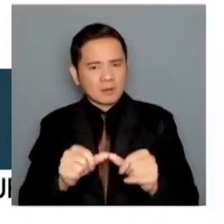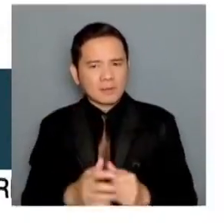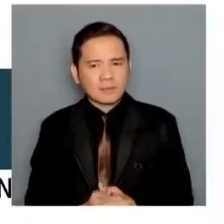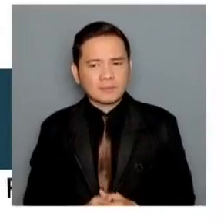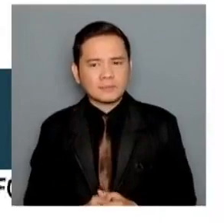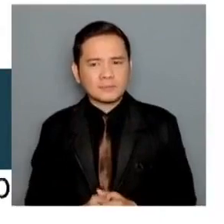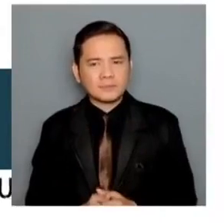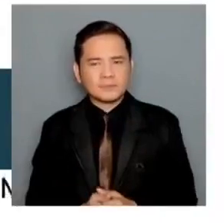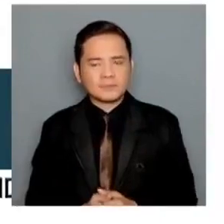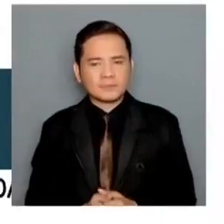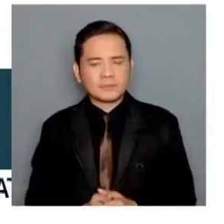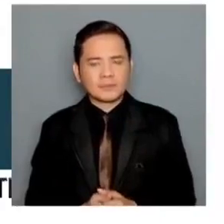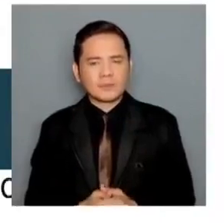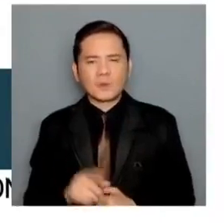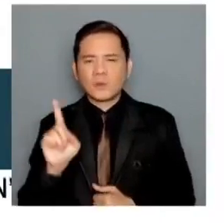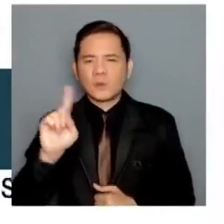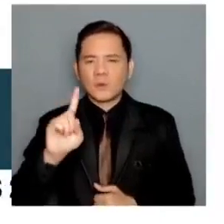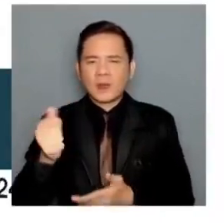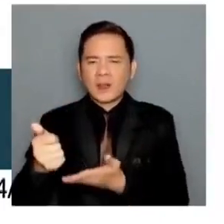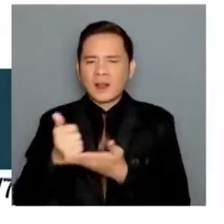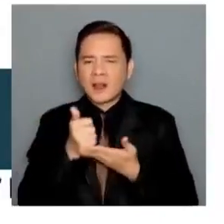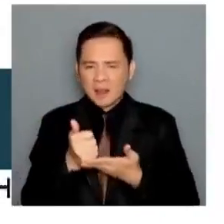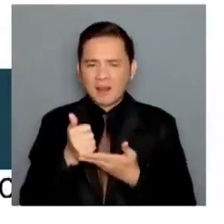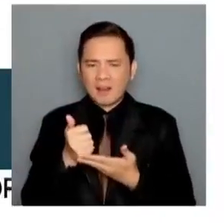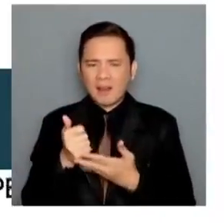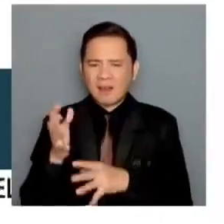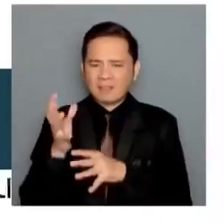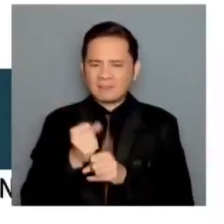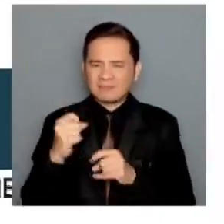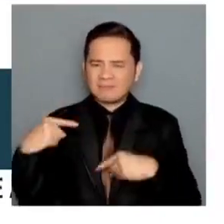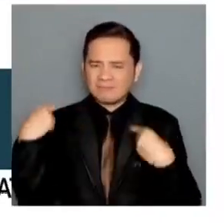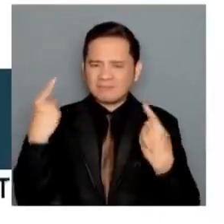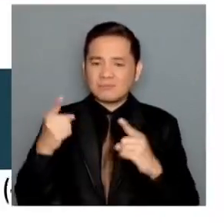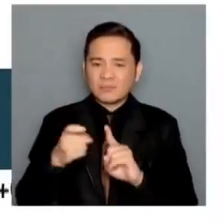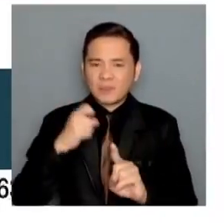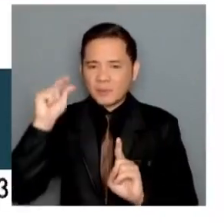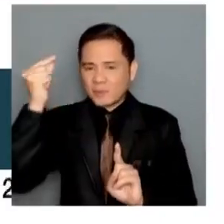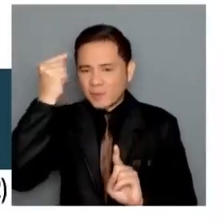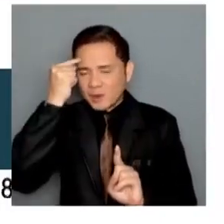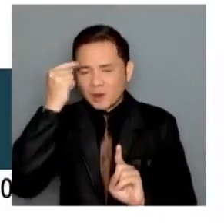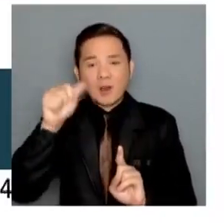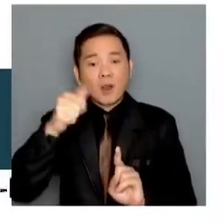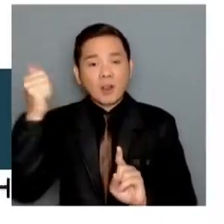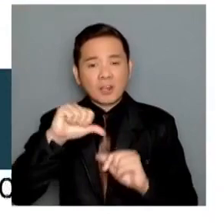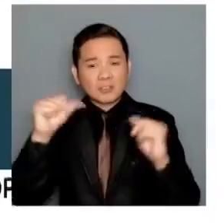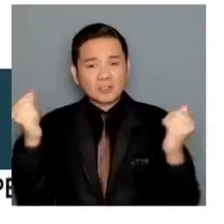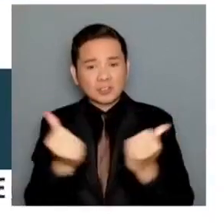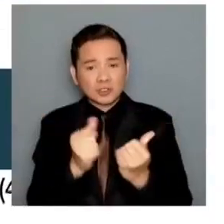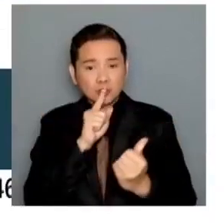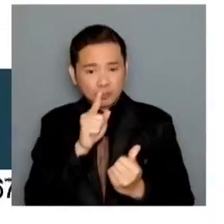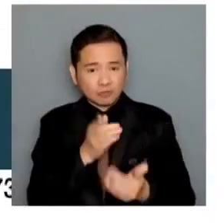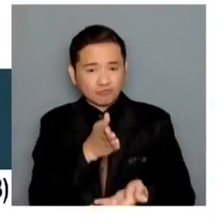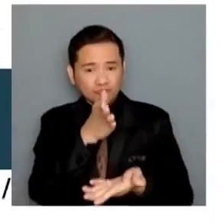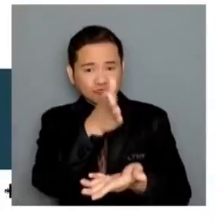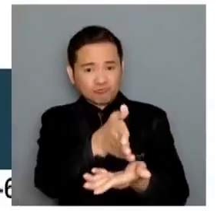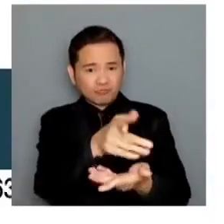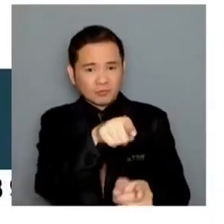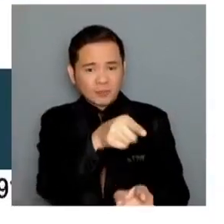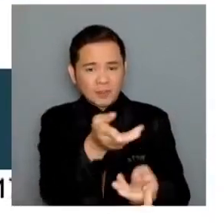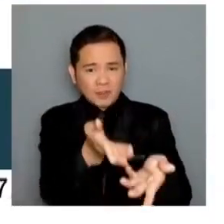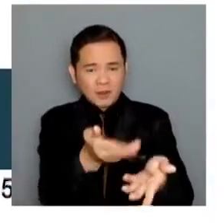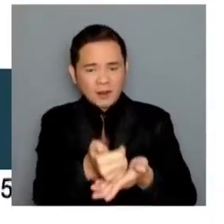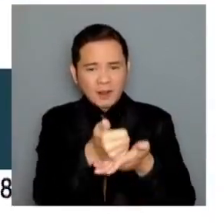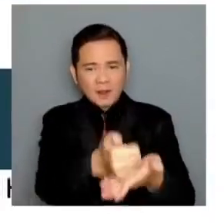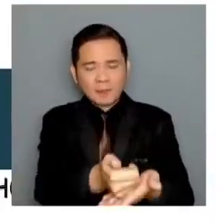what kind of help are you getting now from the national government and from the other agencies that should be there to see this through, particularly